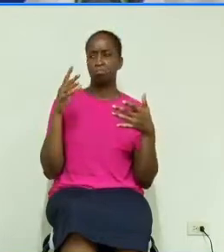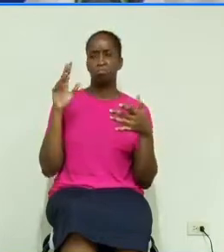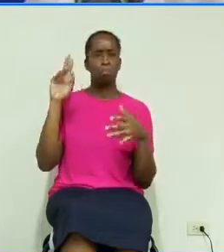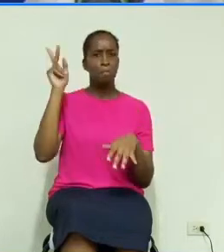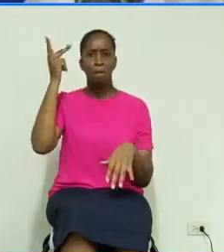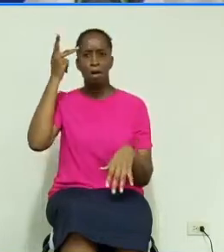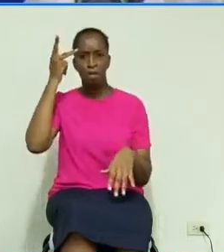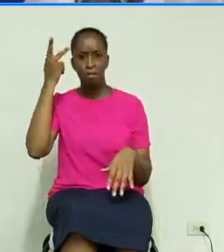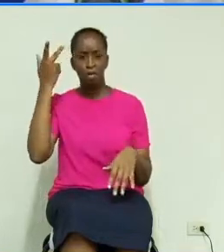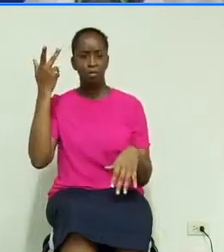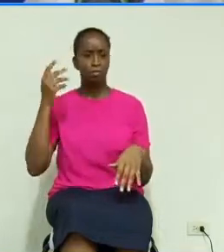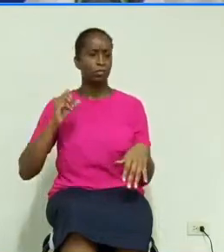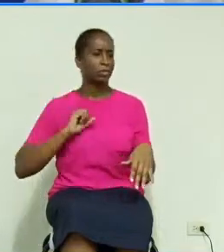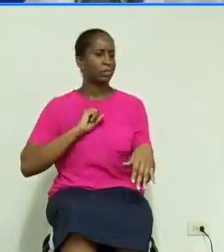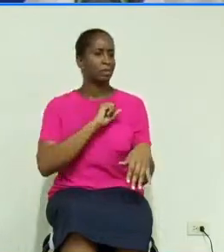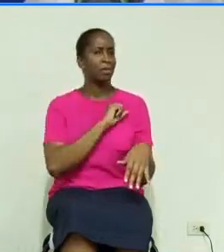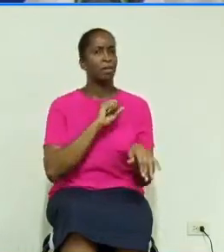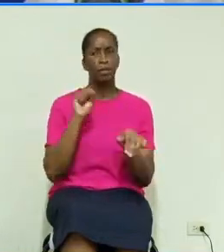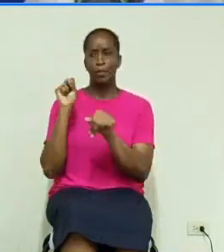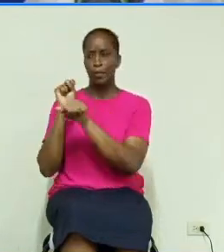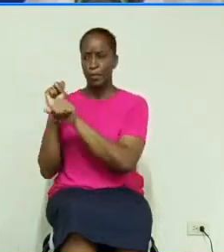that is important.